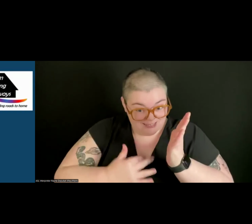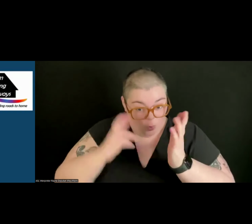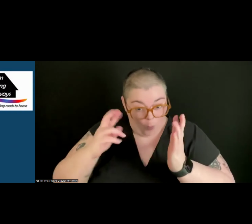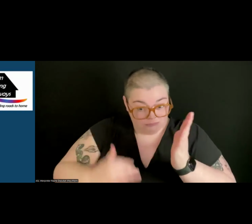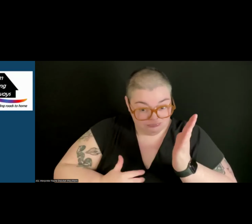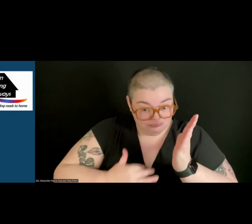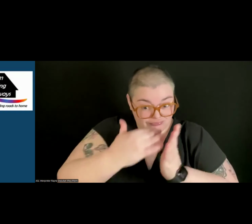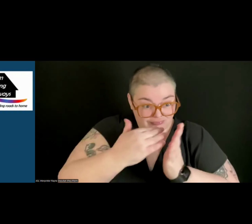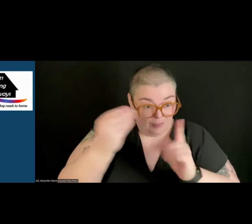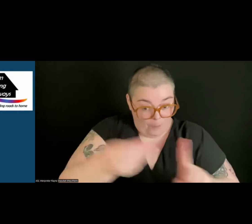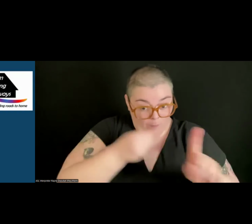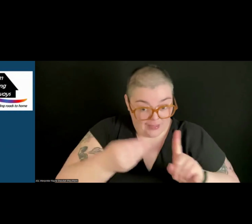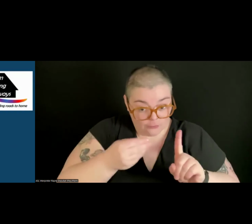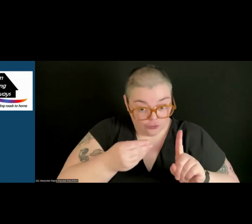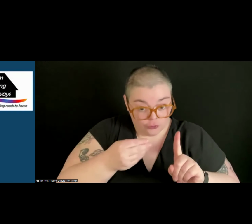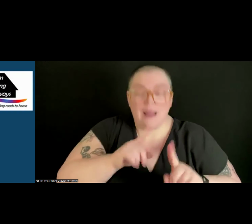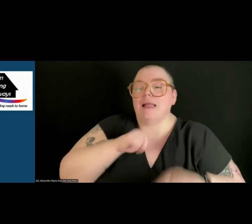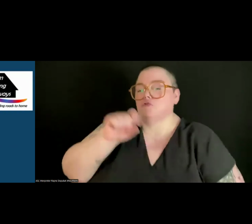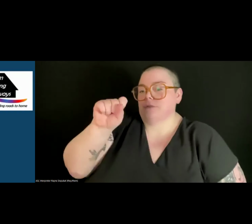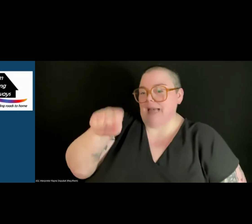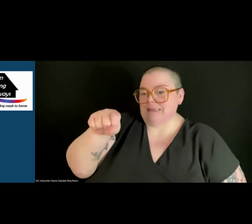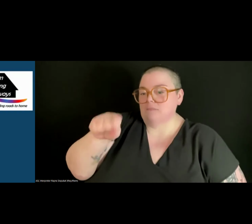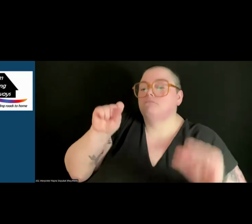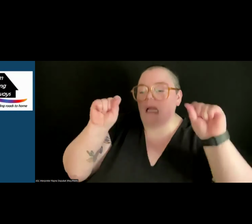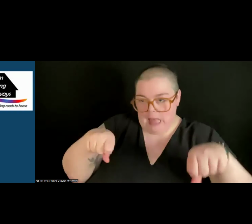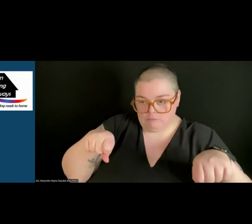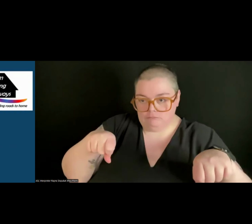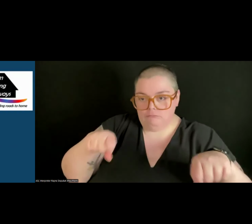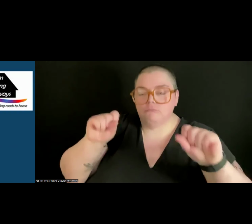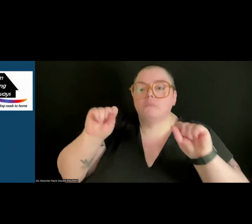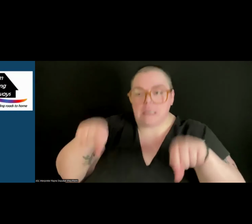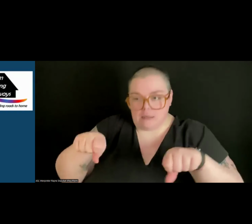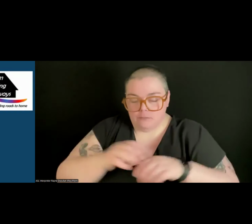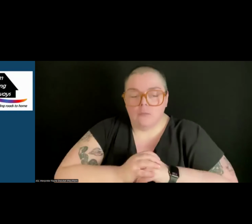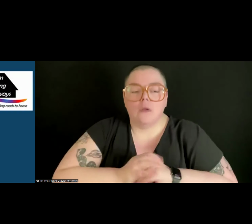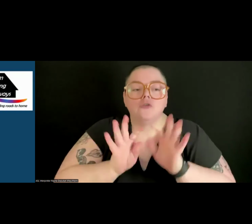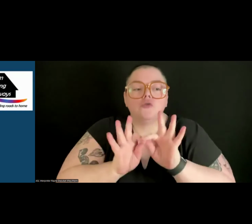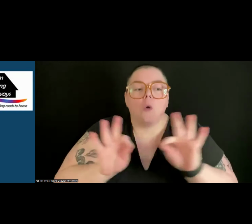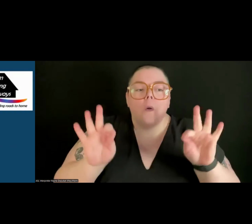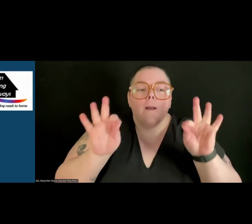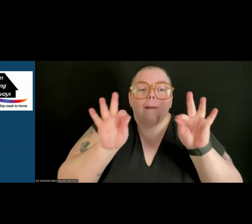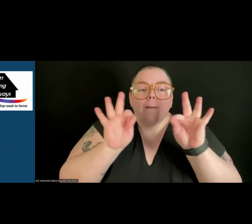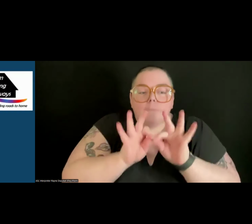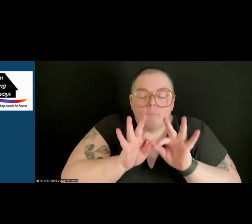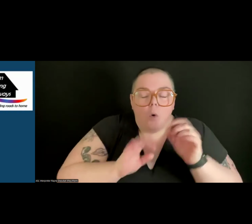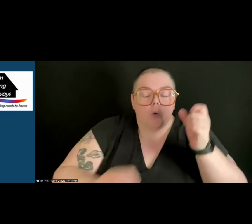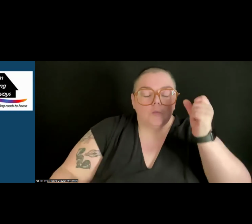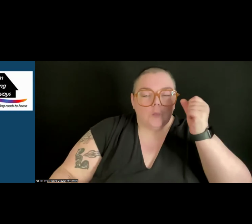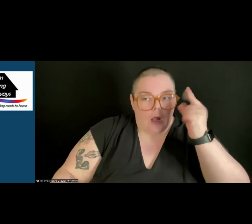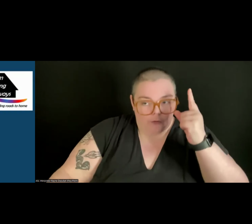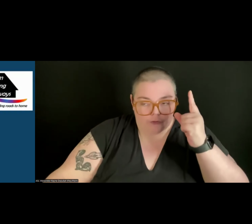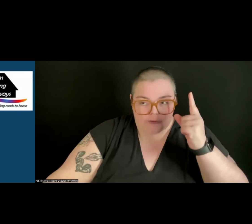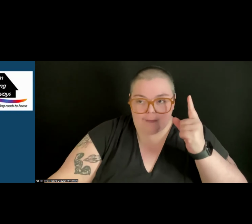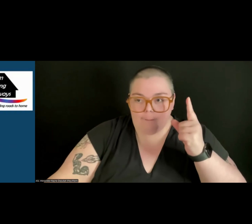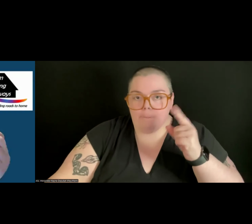getting a mobile voucher? Yes, absolutely. It's important to understand